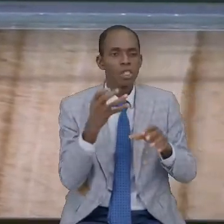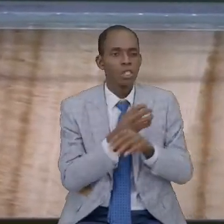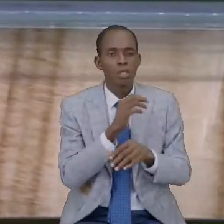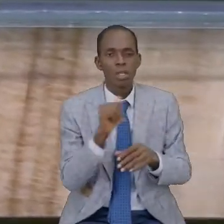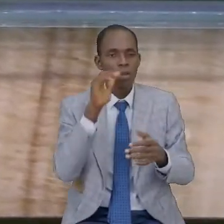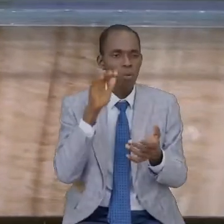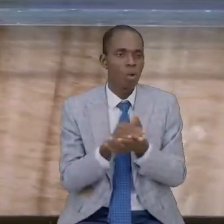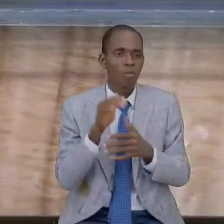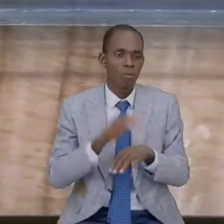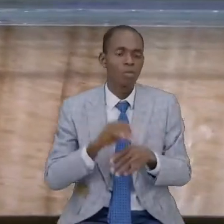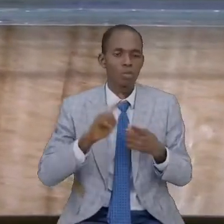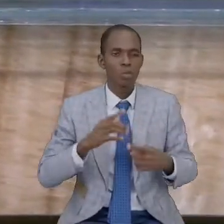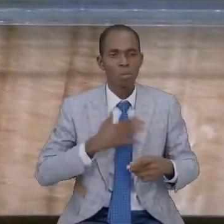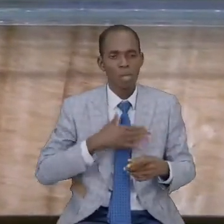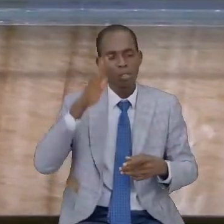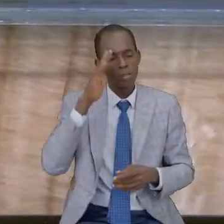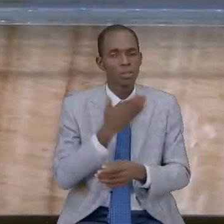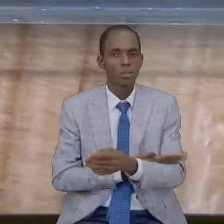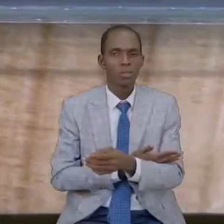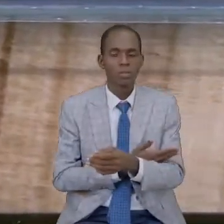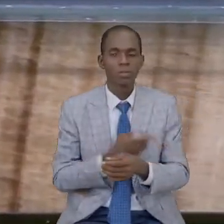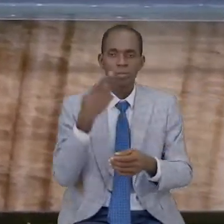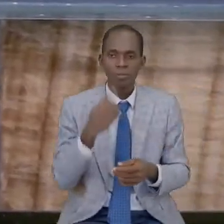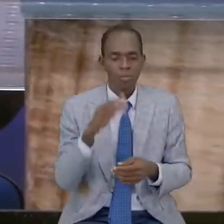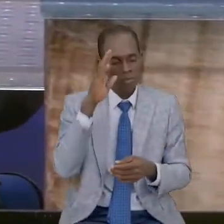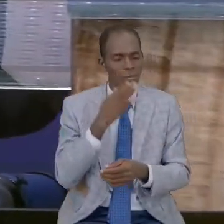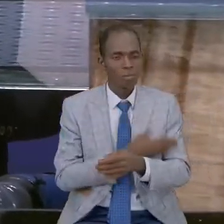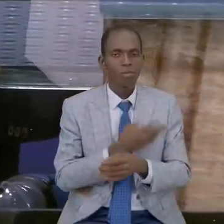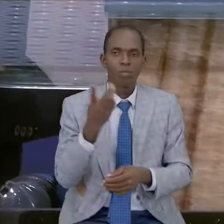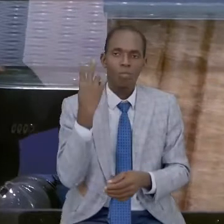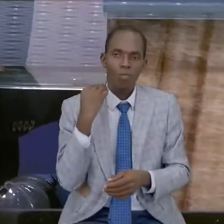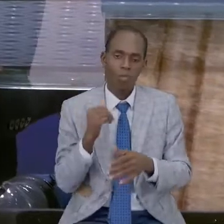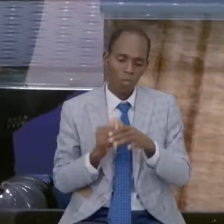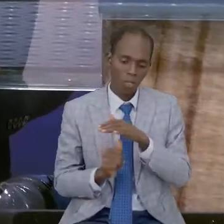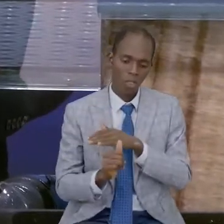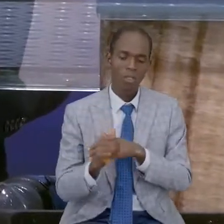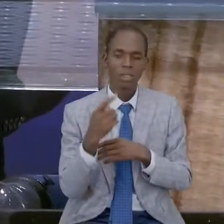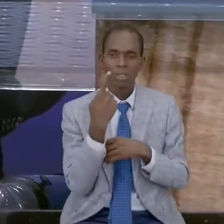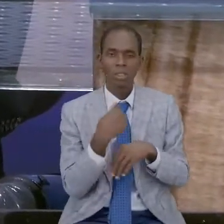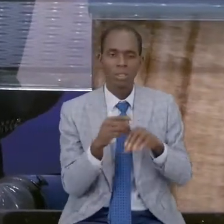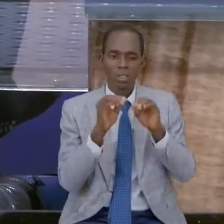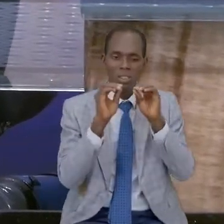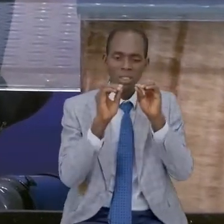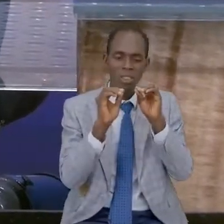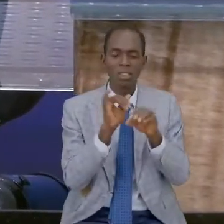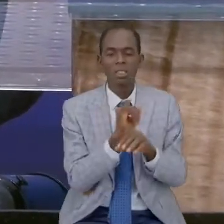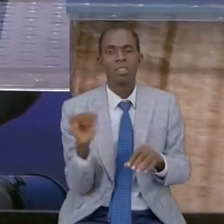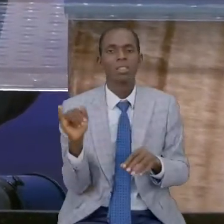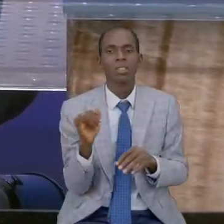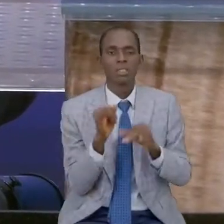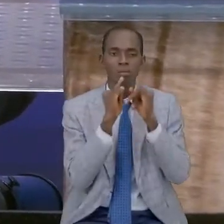wife unto my son. The son was under the tutelage, the teaching,